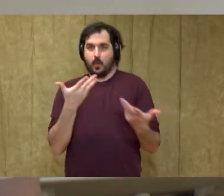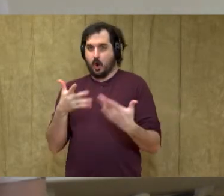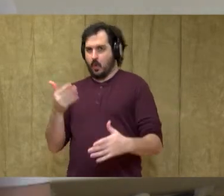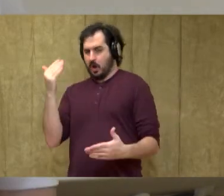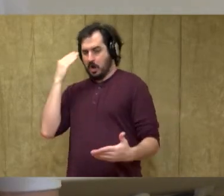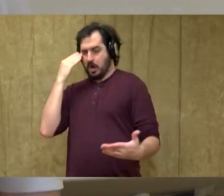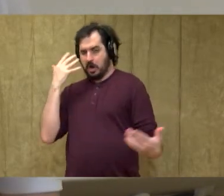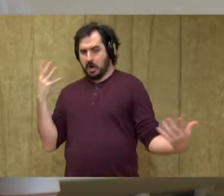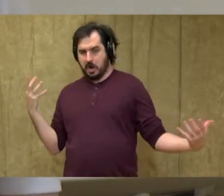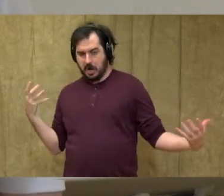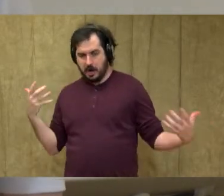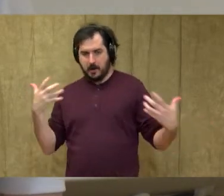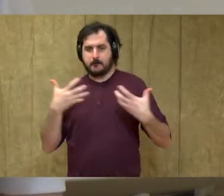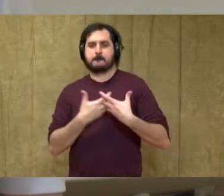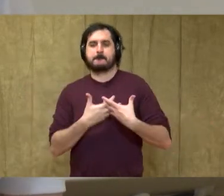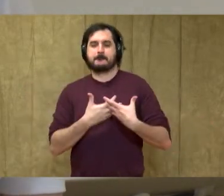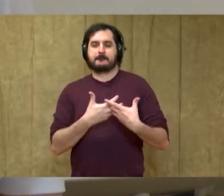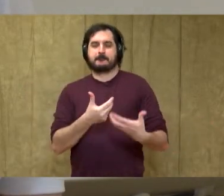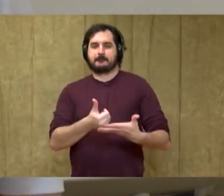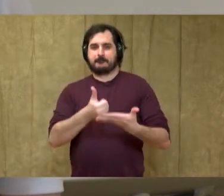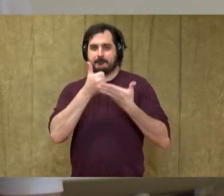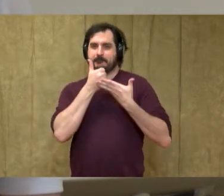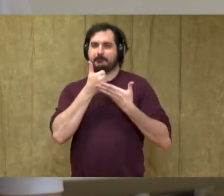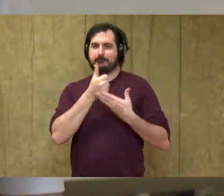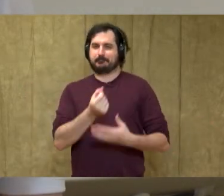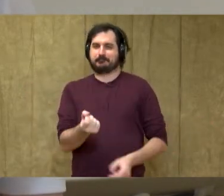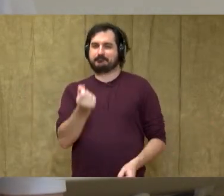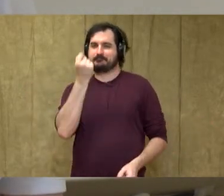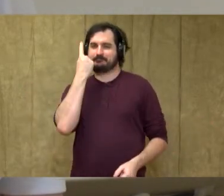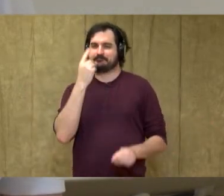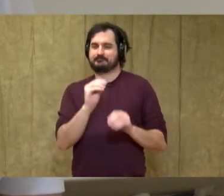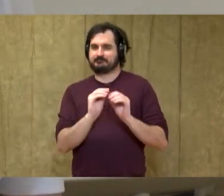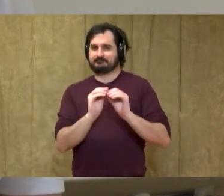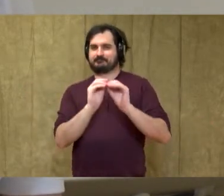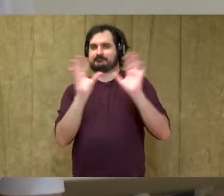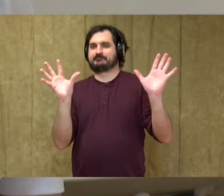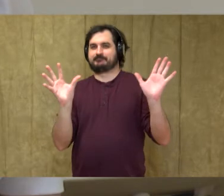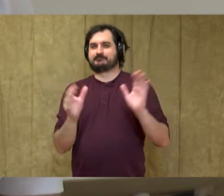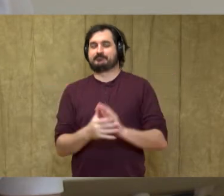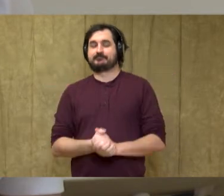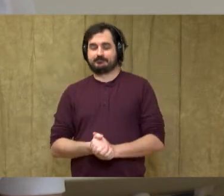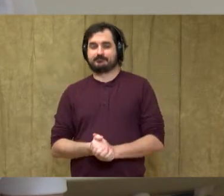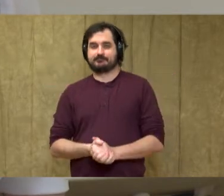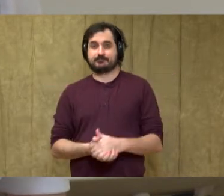we're going to look at another paragraph.